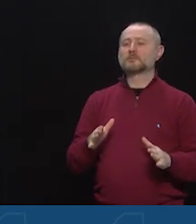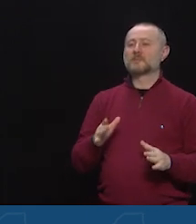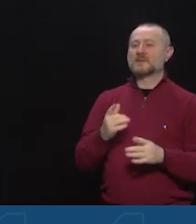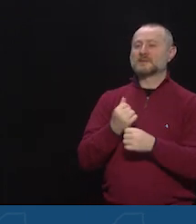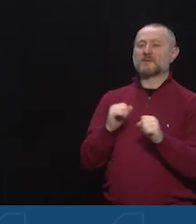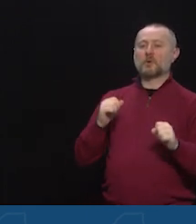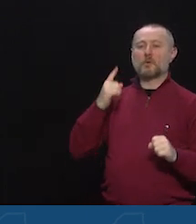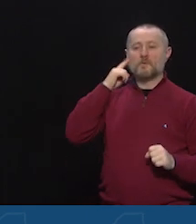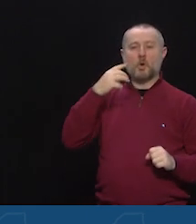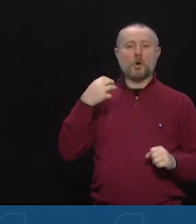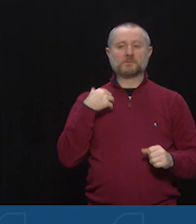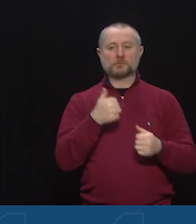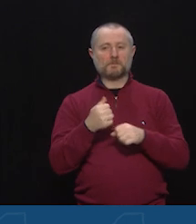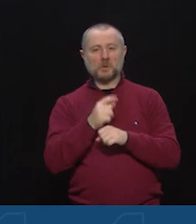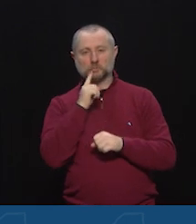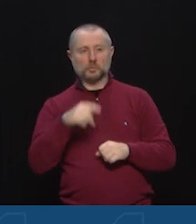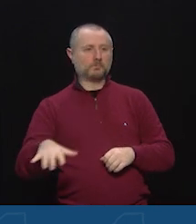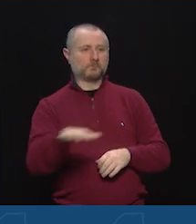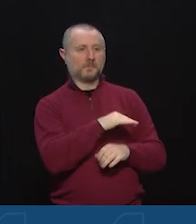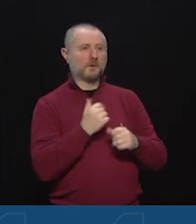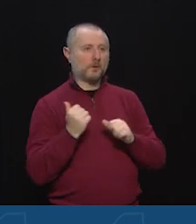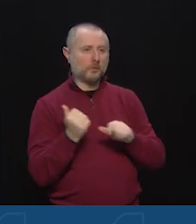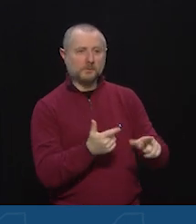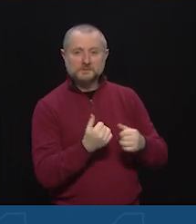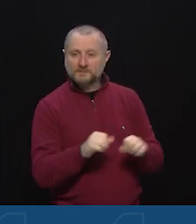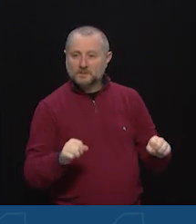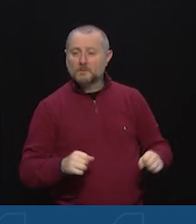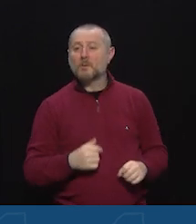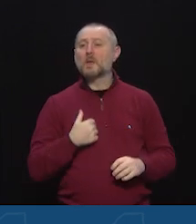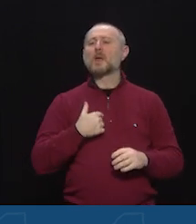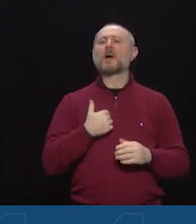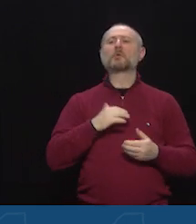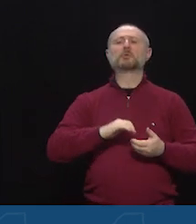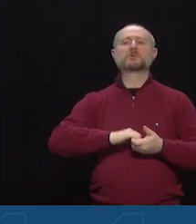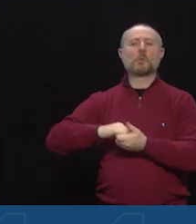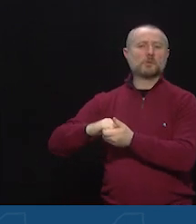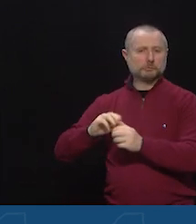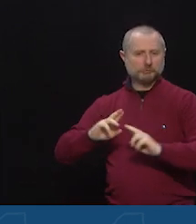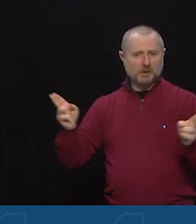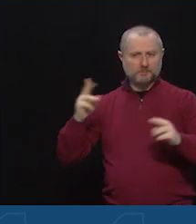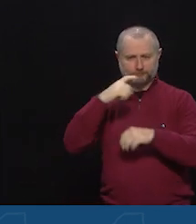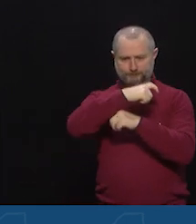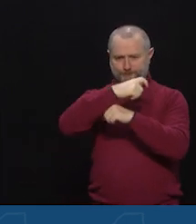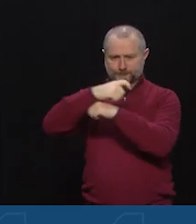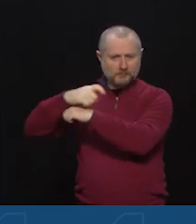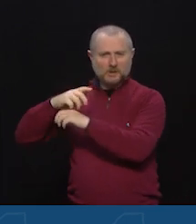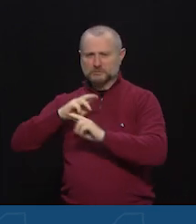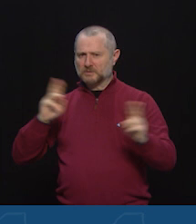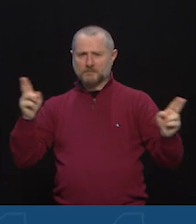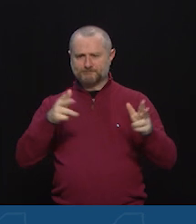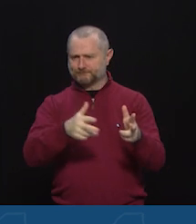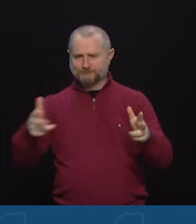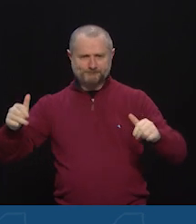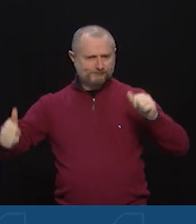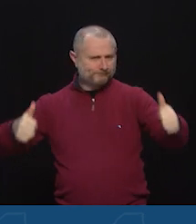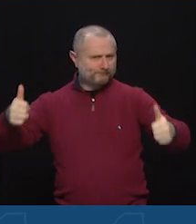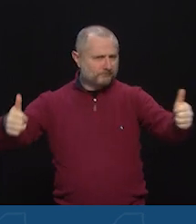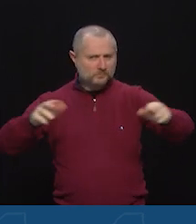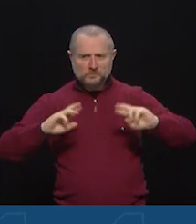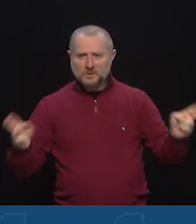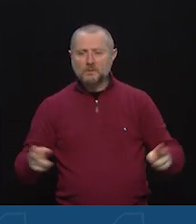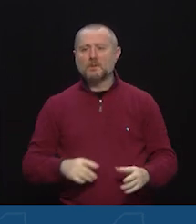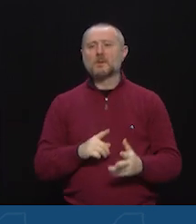safe. We've got tow trucks that will be strategically placed across the island in